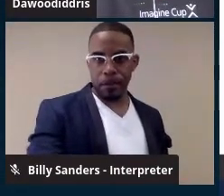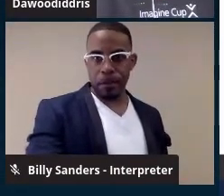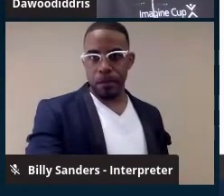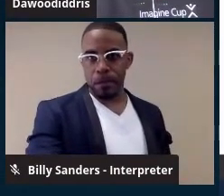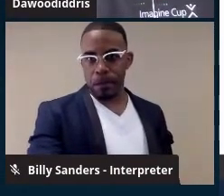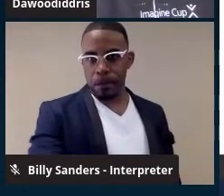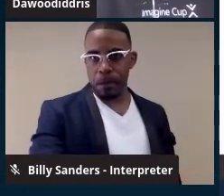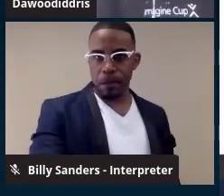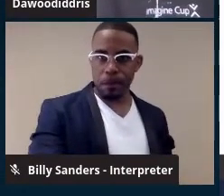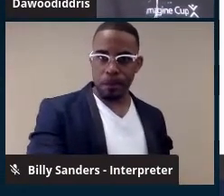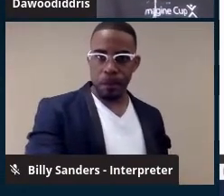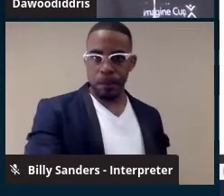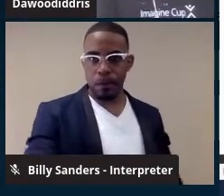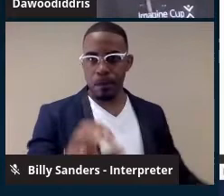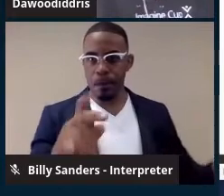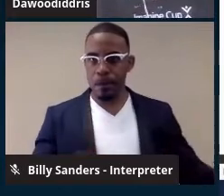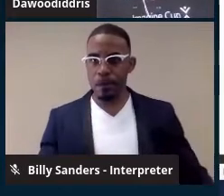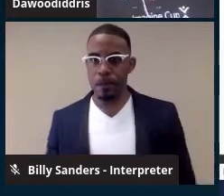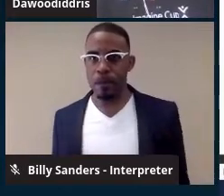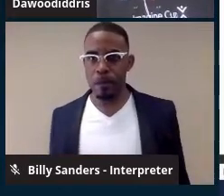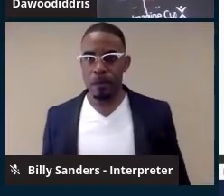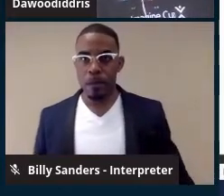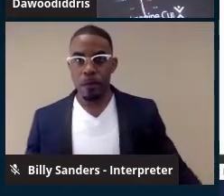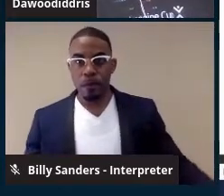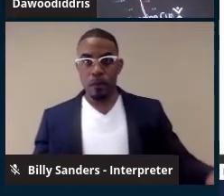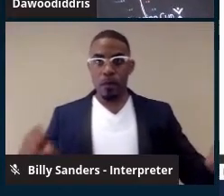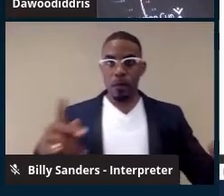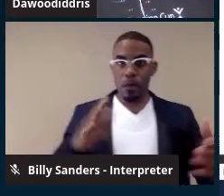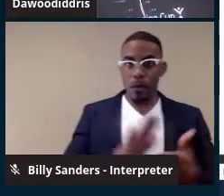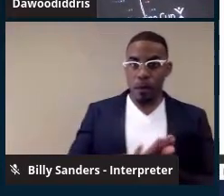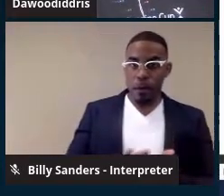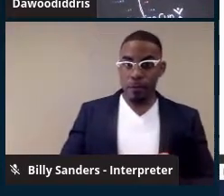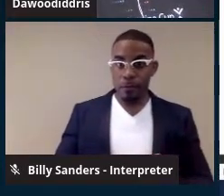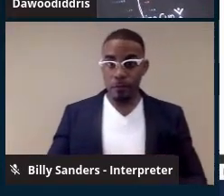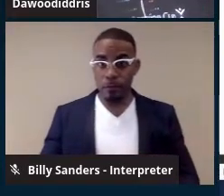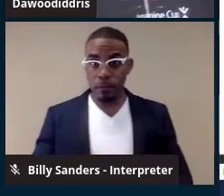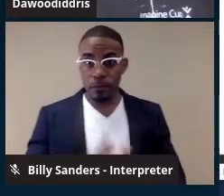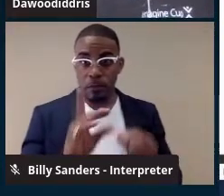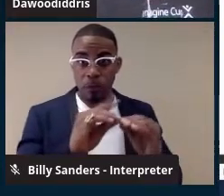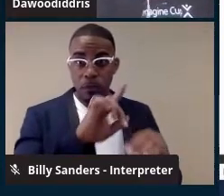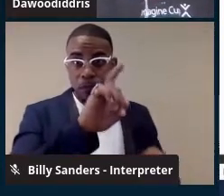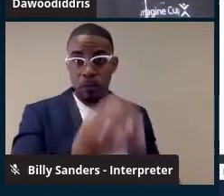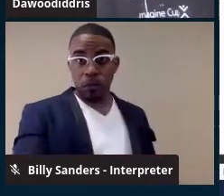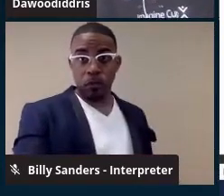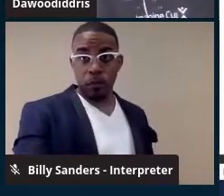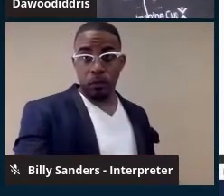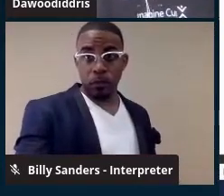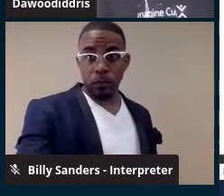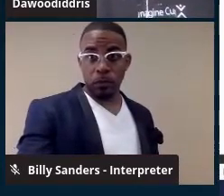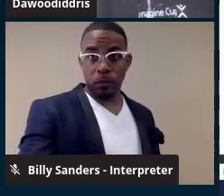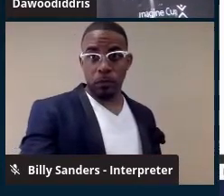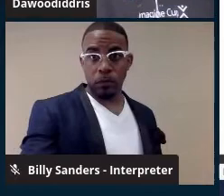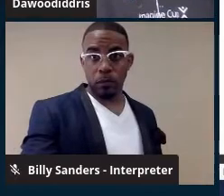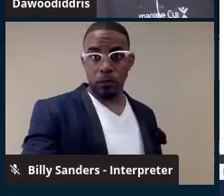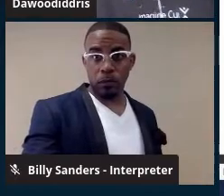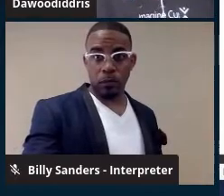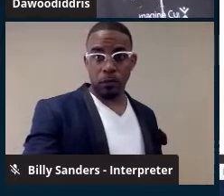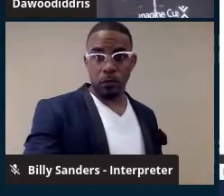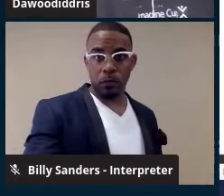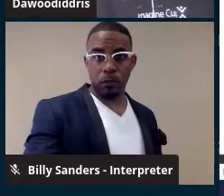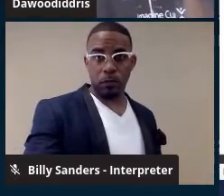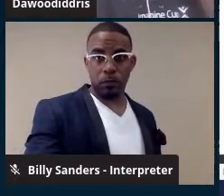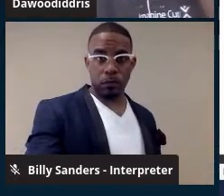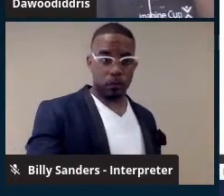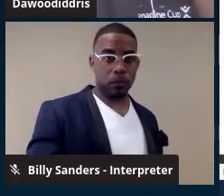Thank you for this great session, Dawood. Really nice. Yeah. We have one question from the audience for you. Awesome. Does